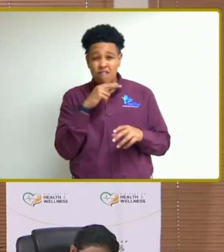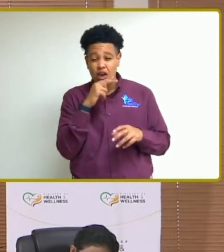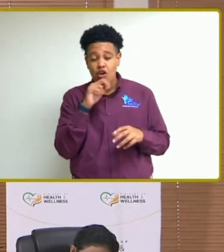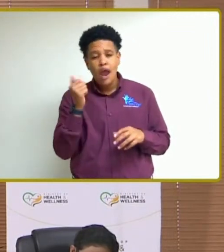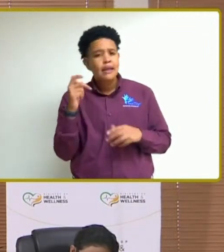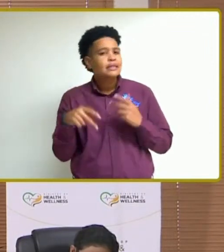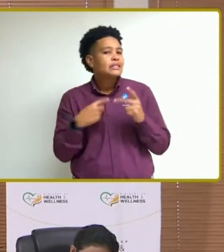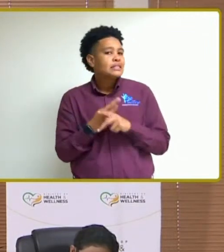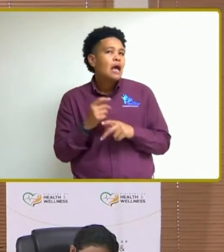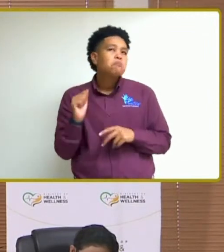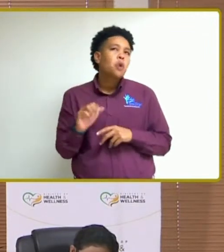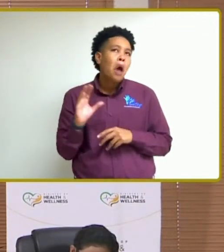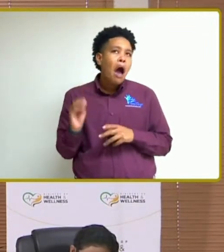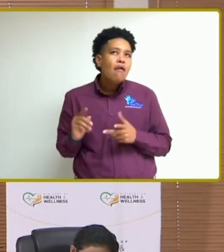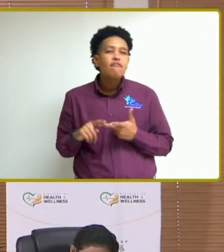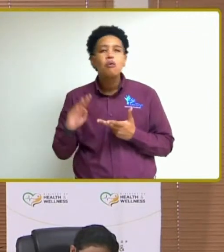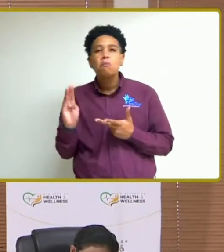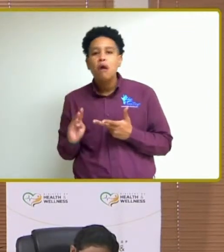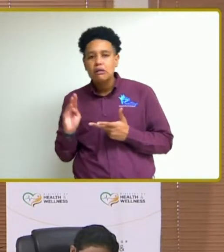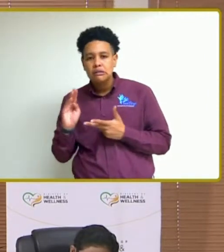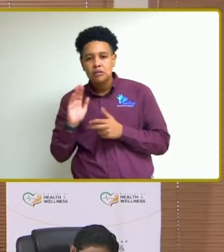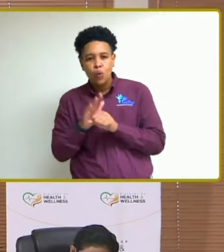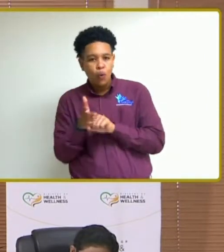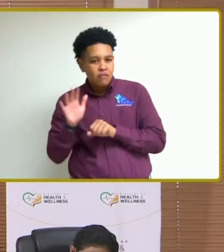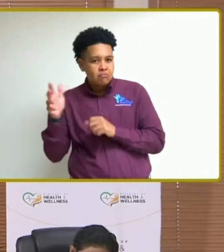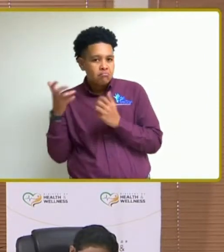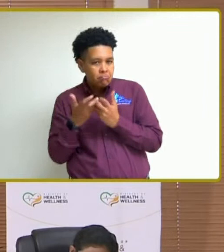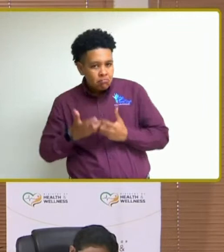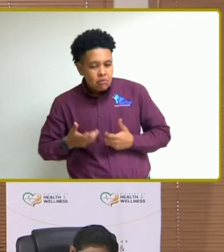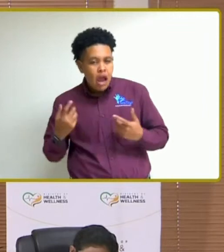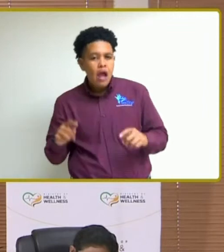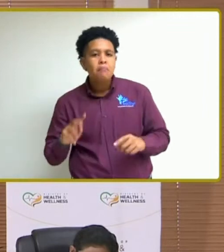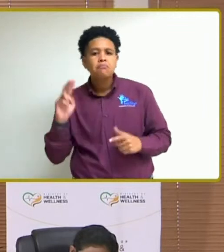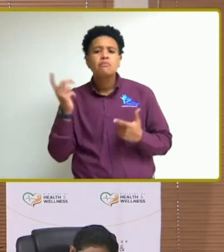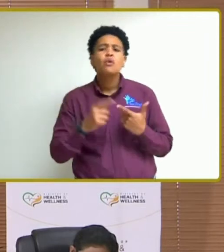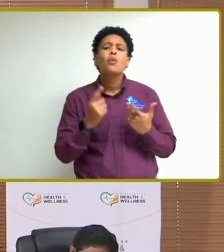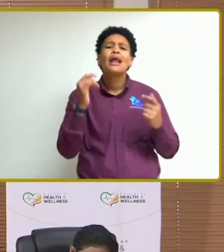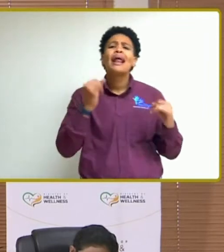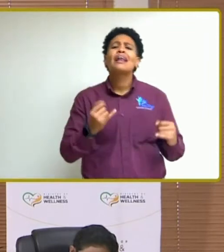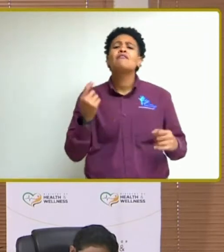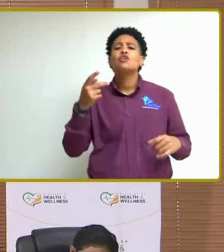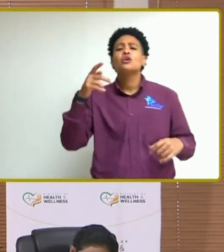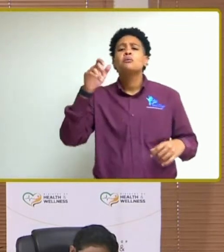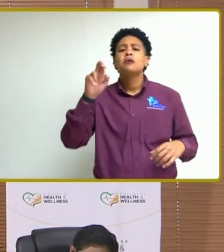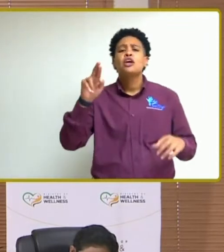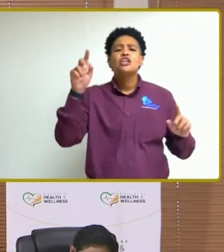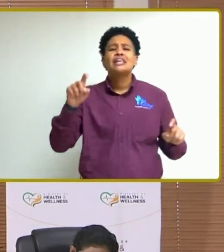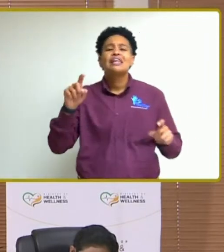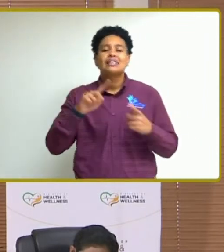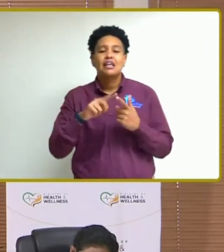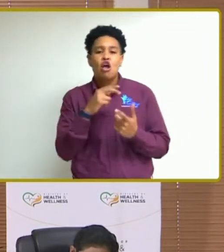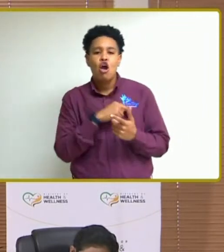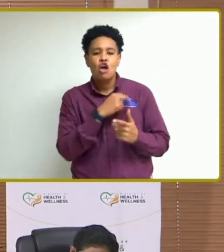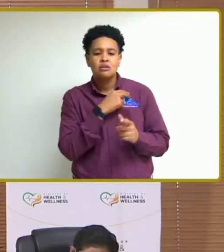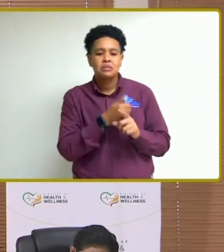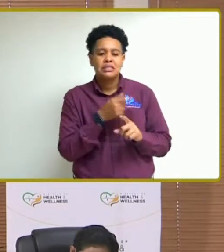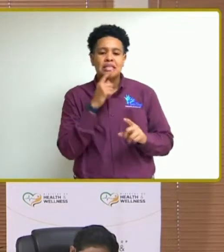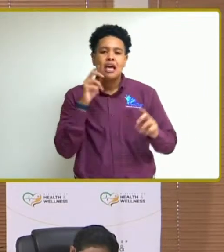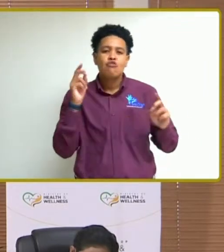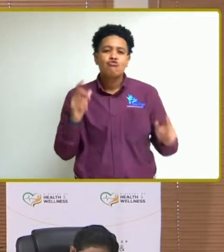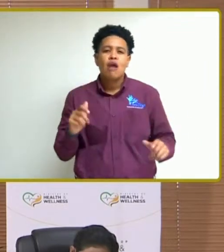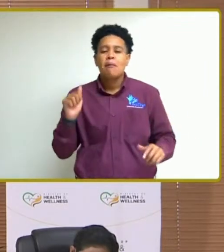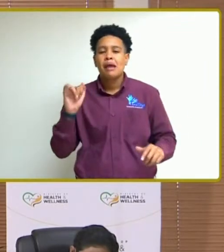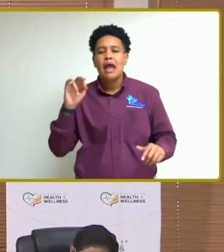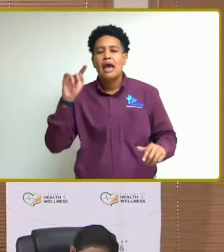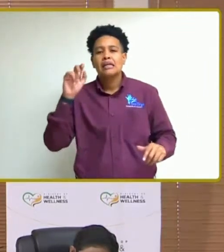one. Two, testing. When an individual does a PCR test at, let's say, a hospital and then a rapid antigen